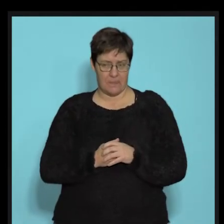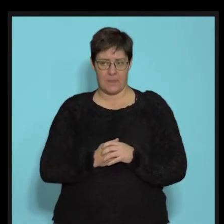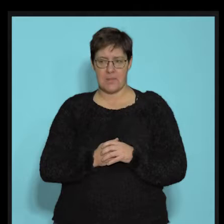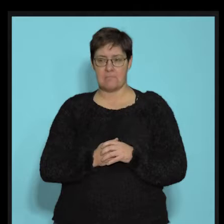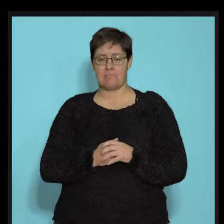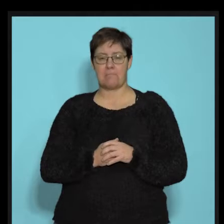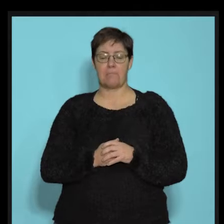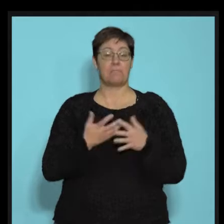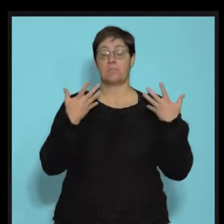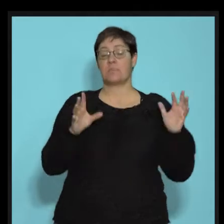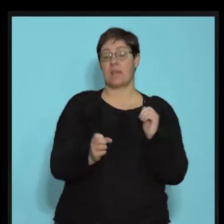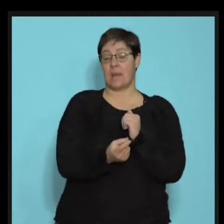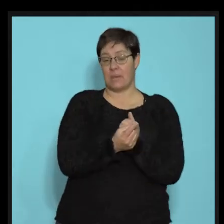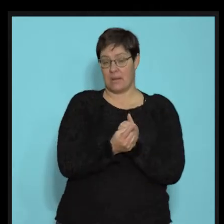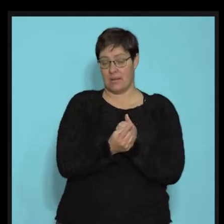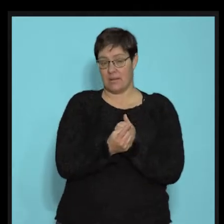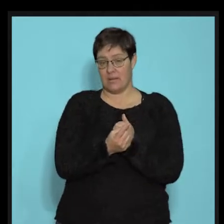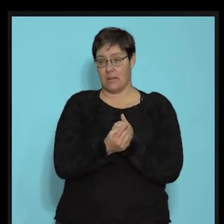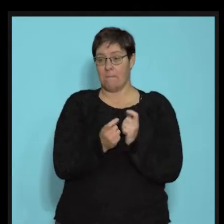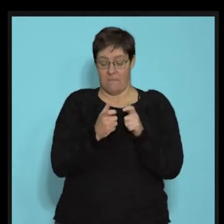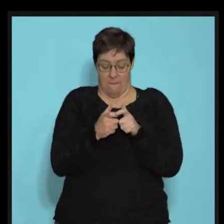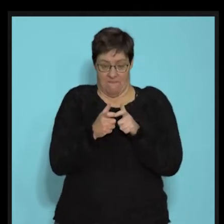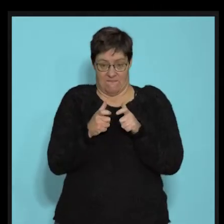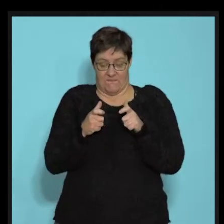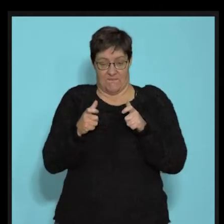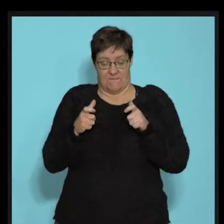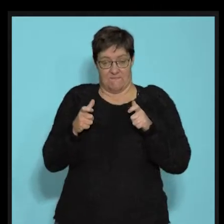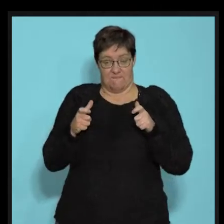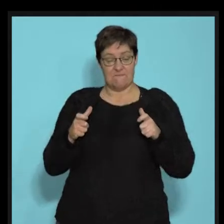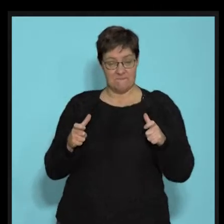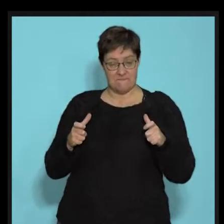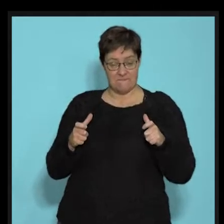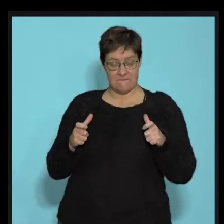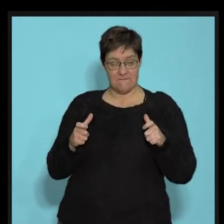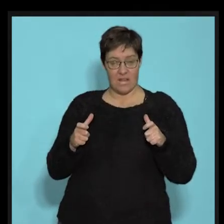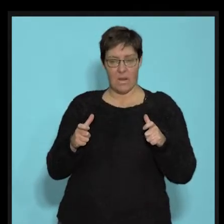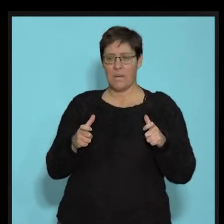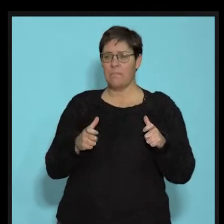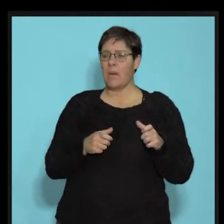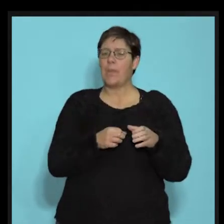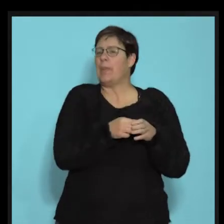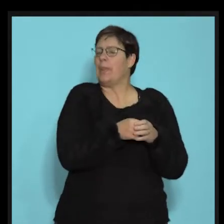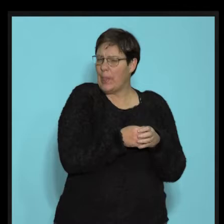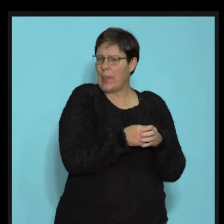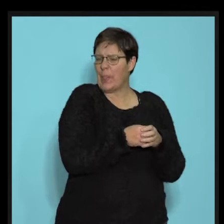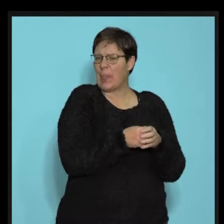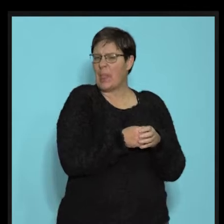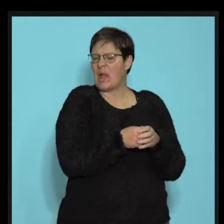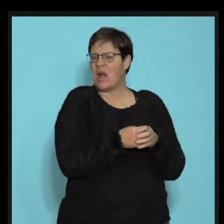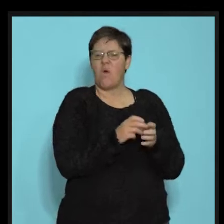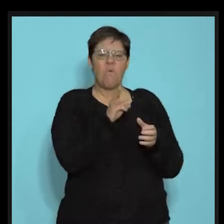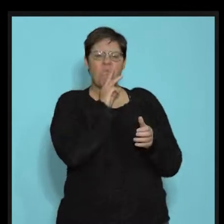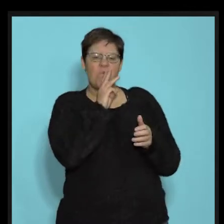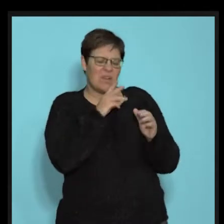happen is when I get bigger, right, so for example, small aquatic organisms, if you look